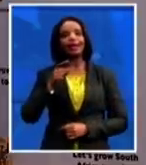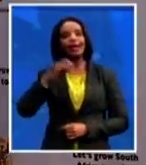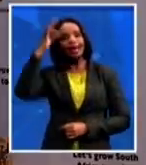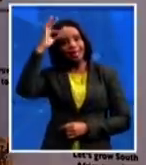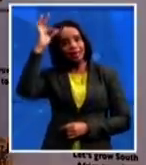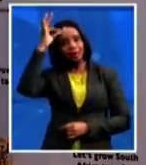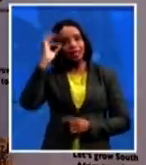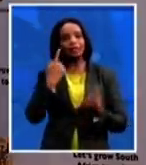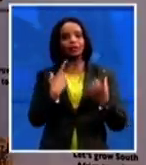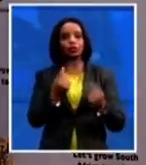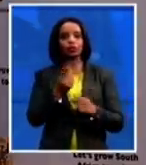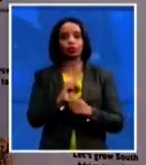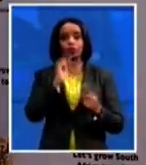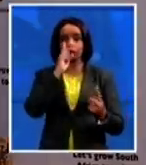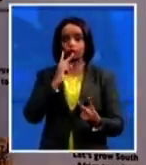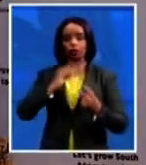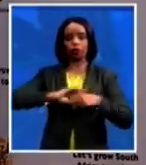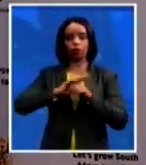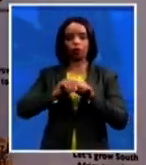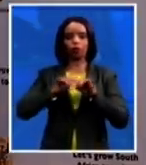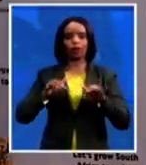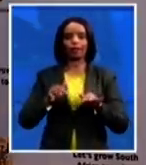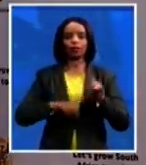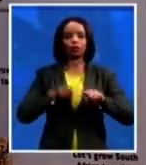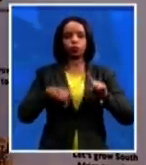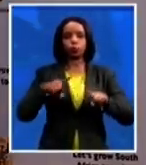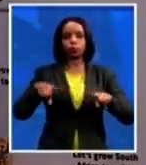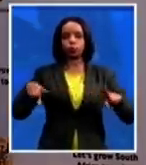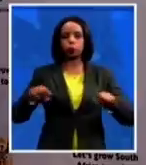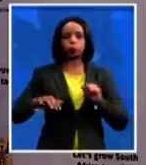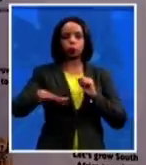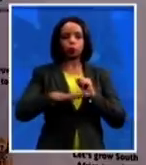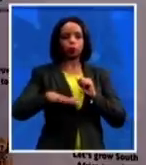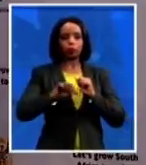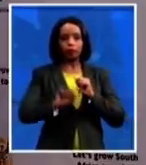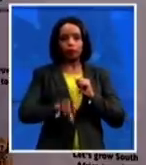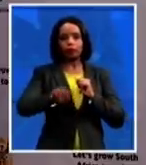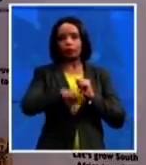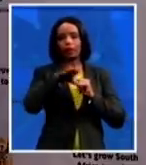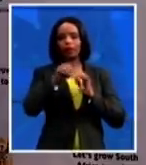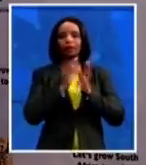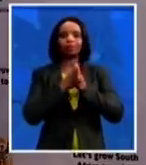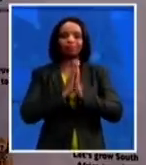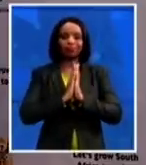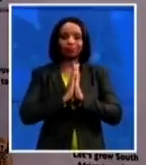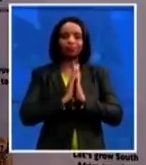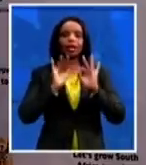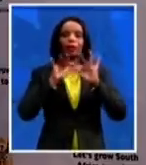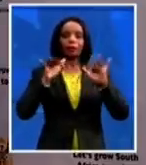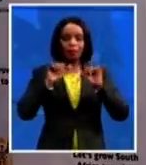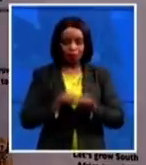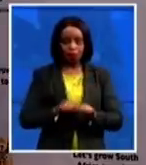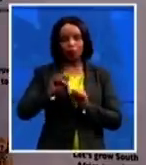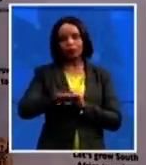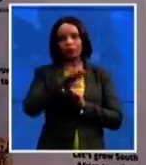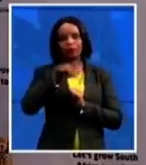parts of South Africa and urge all people in the country to take stronger action to fight back against